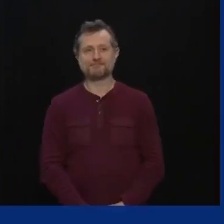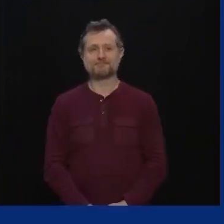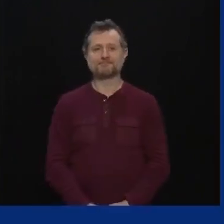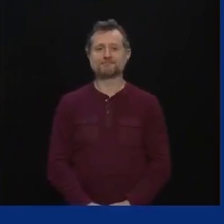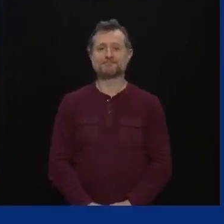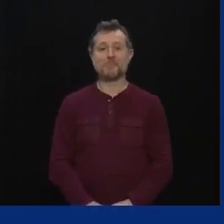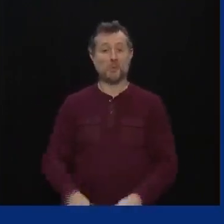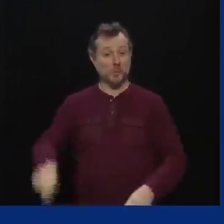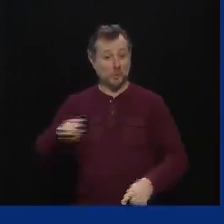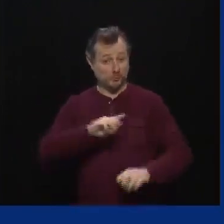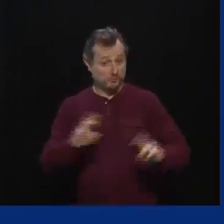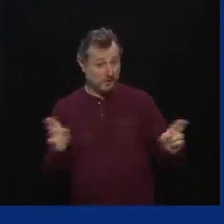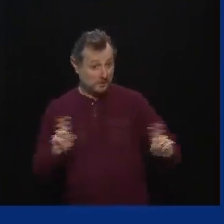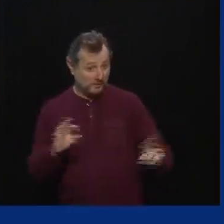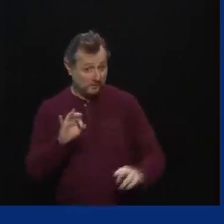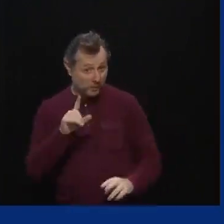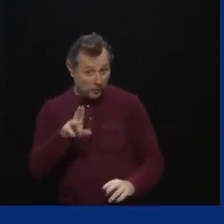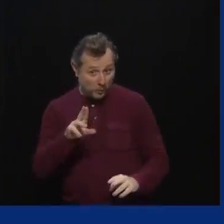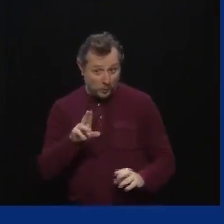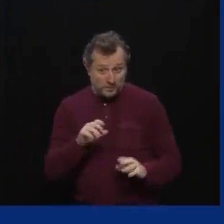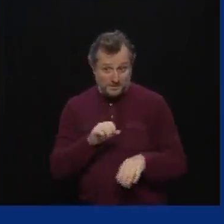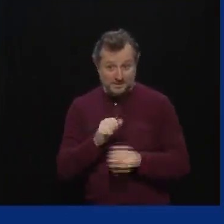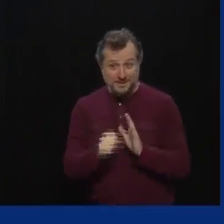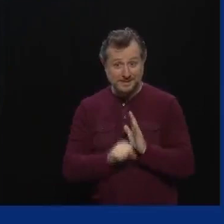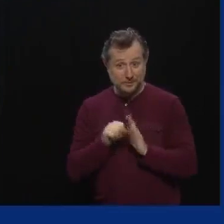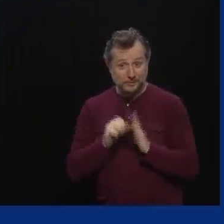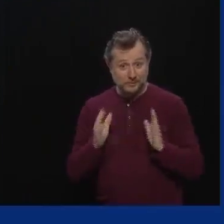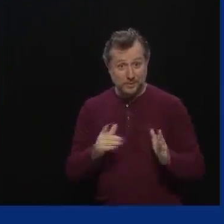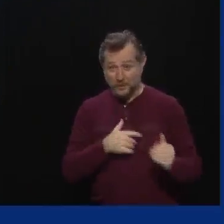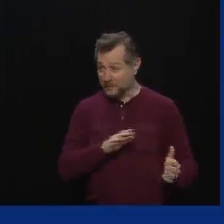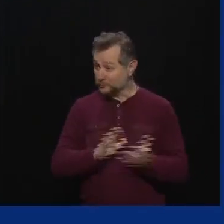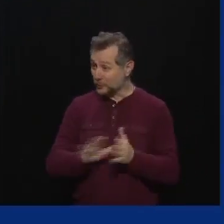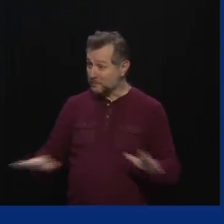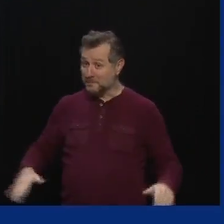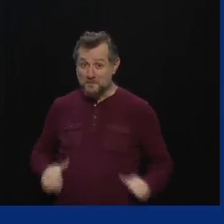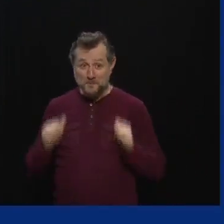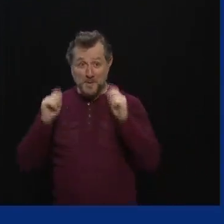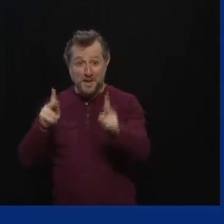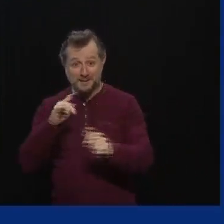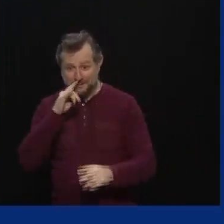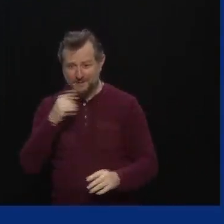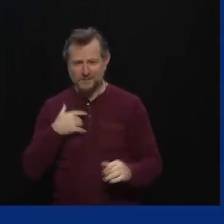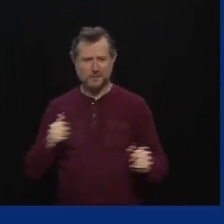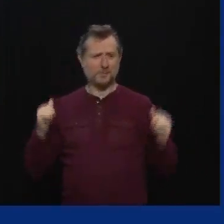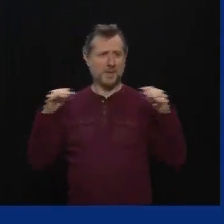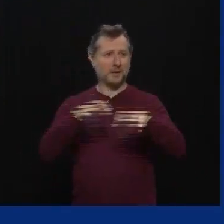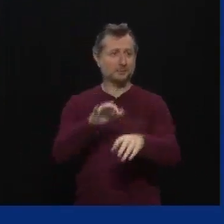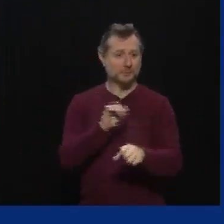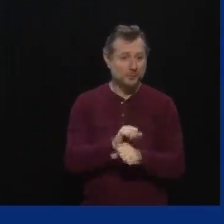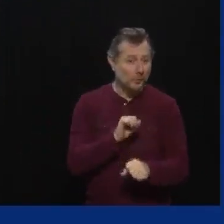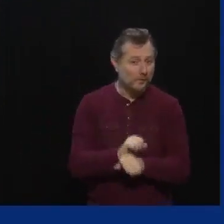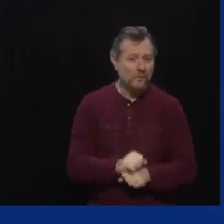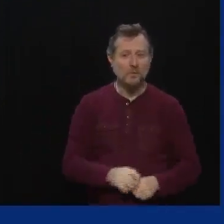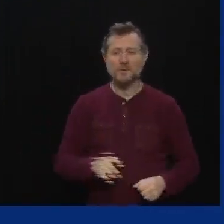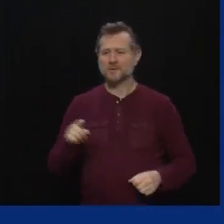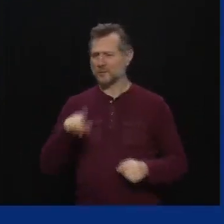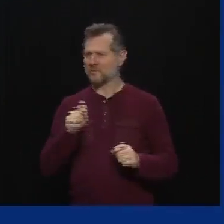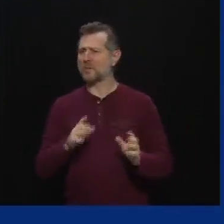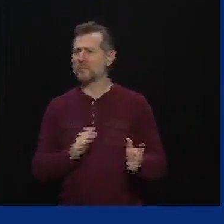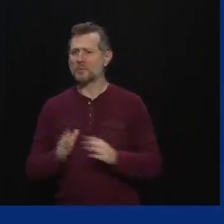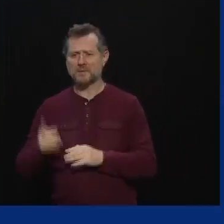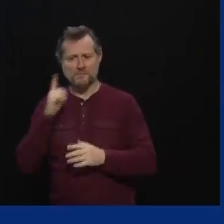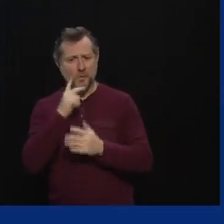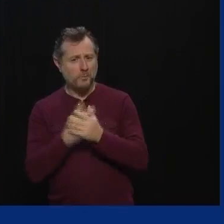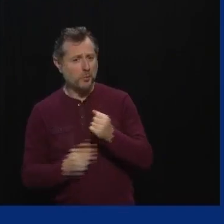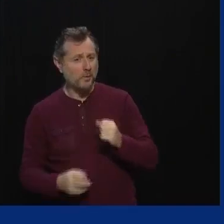season? With kids back in school and many people returning to work, we need to prepare for both flu and